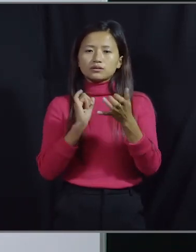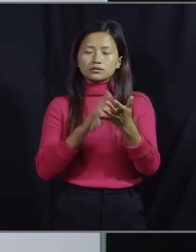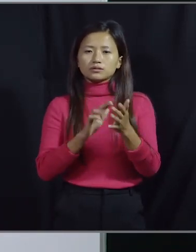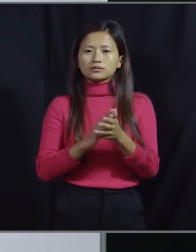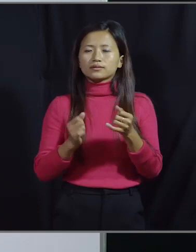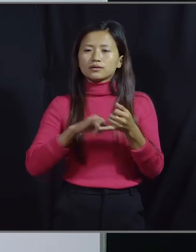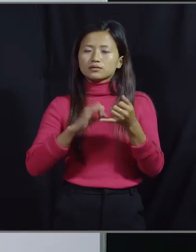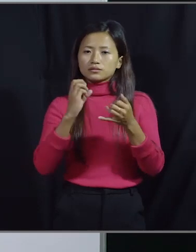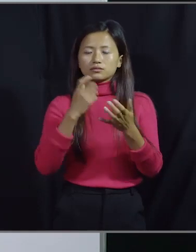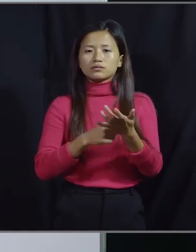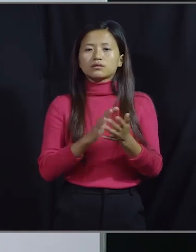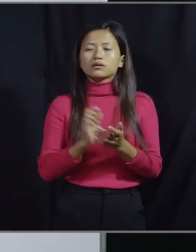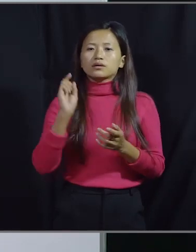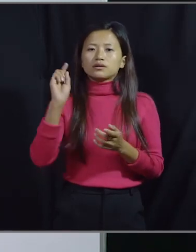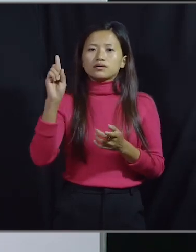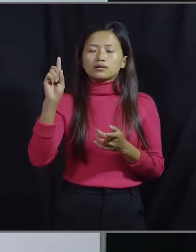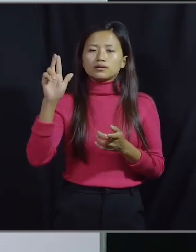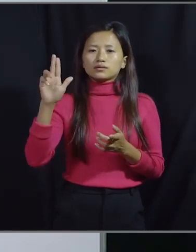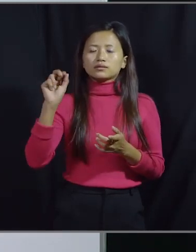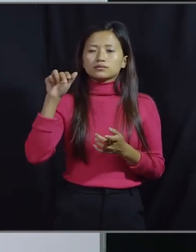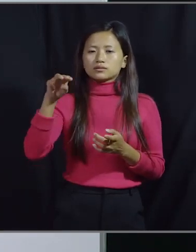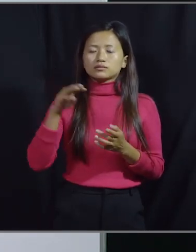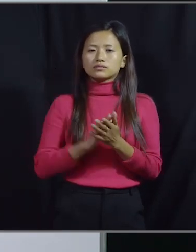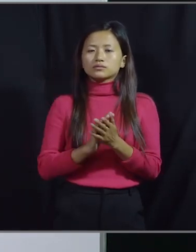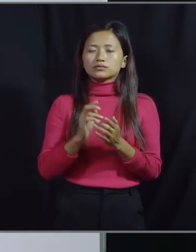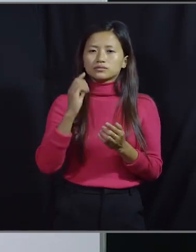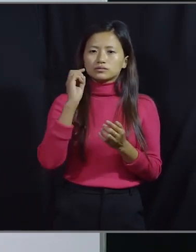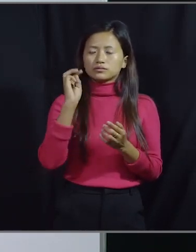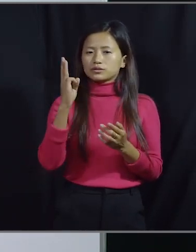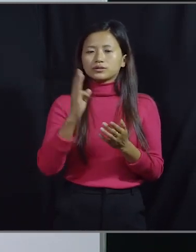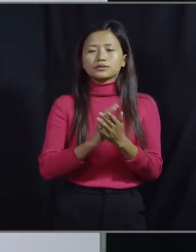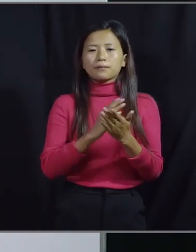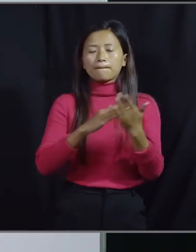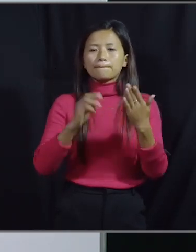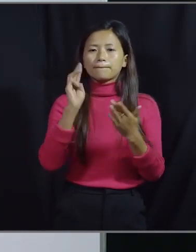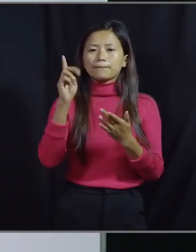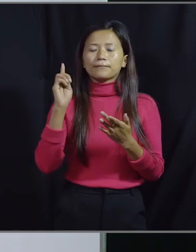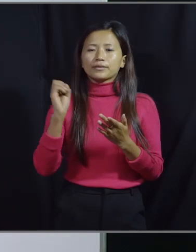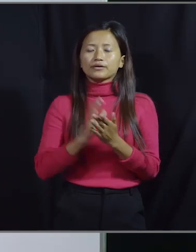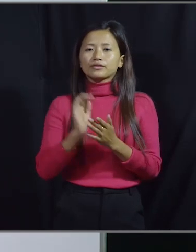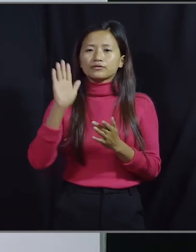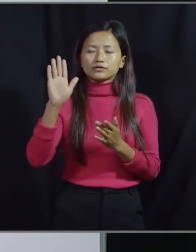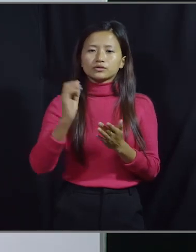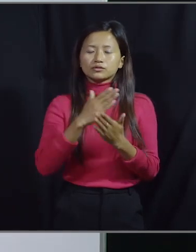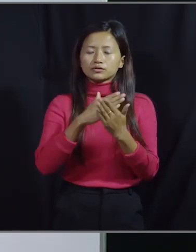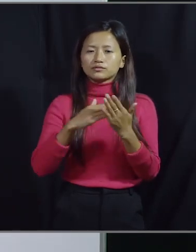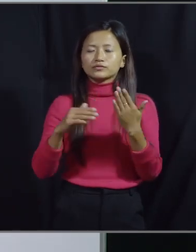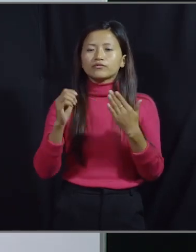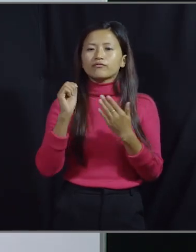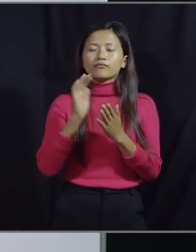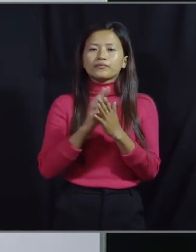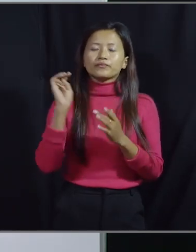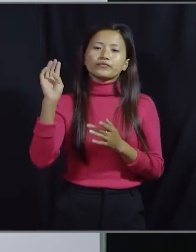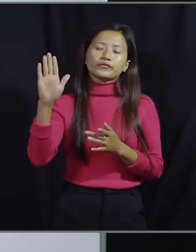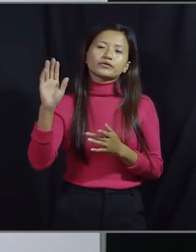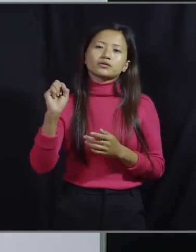X, 18,000 of net profit into 3/10, that is 5,400. So for Z, who